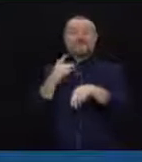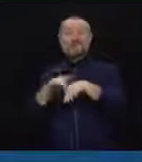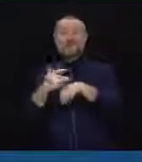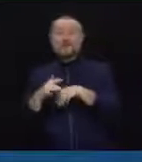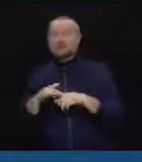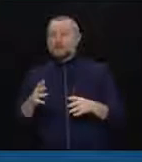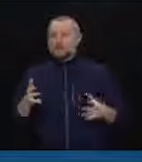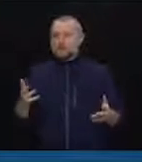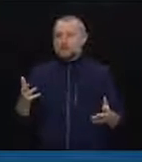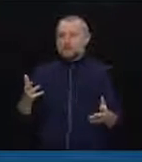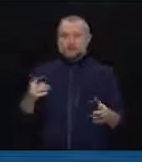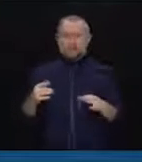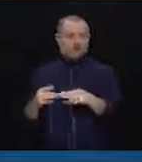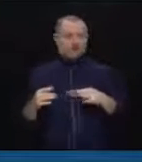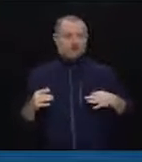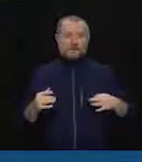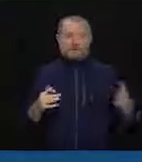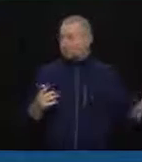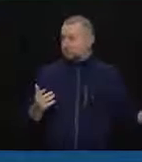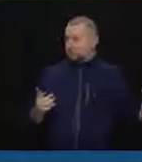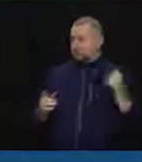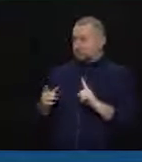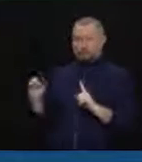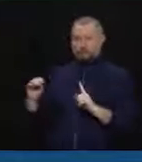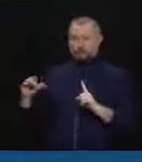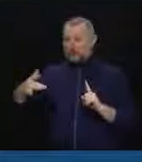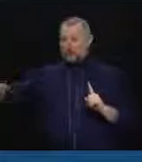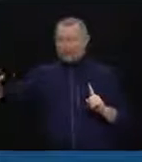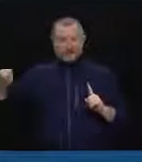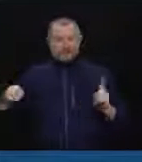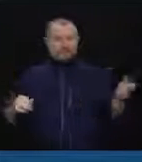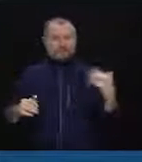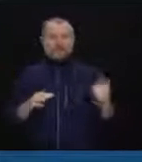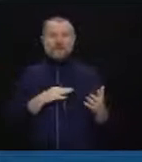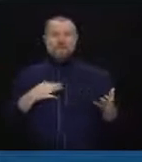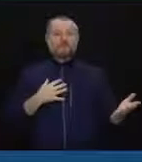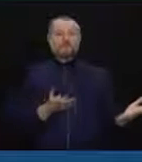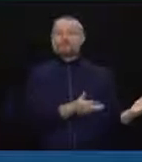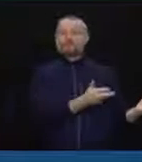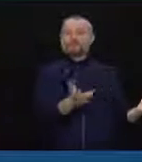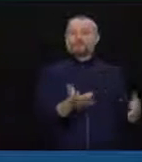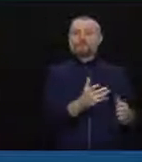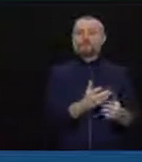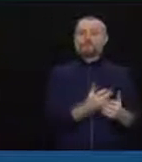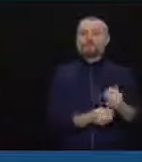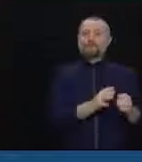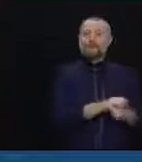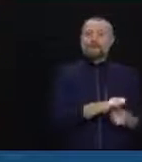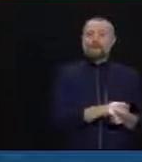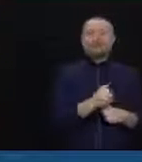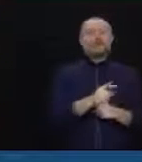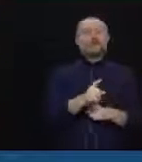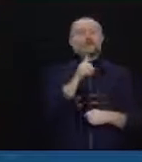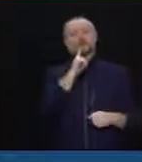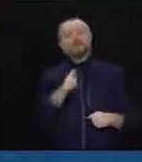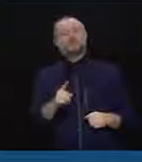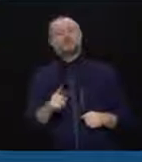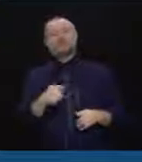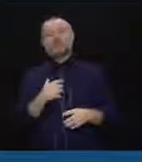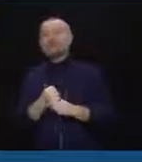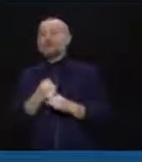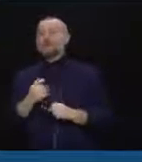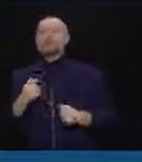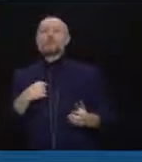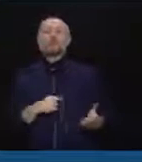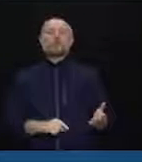patient to be taken care of. And there's certain ratios that have to be met to make sure they're getting quality care. So I've always been concerned about this number. We are